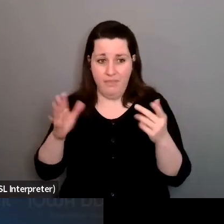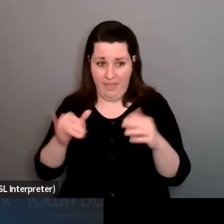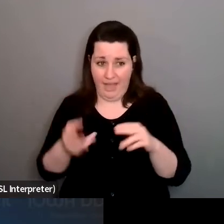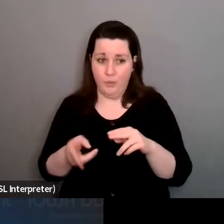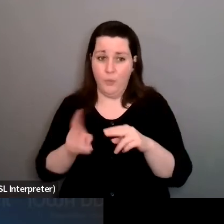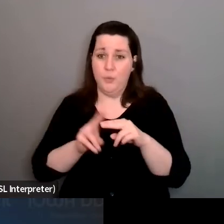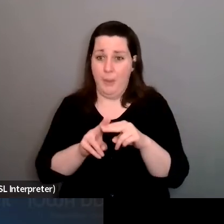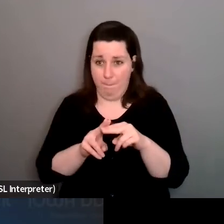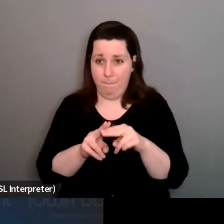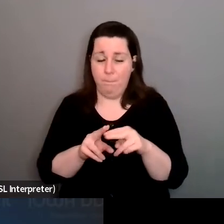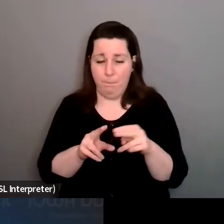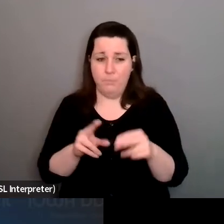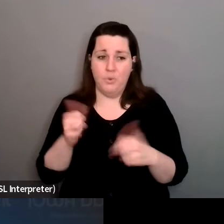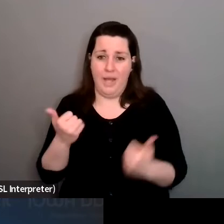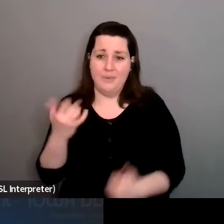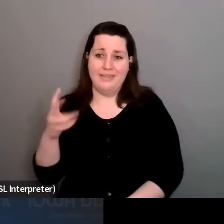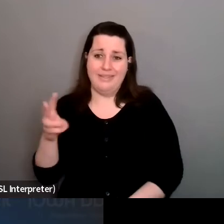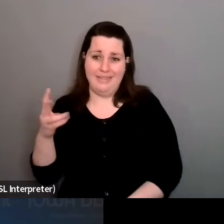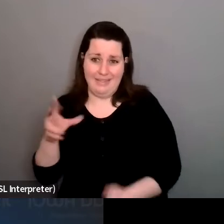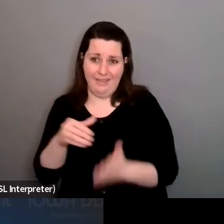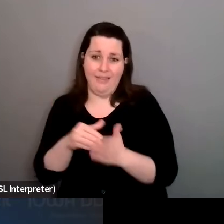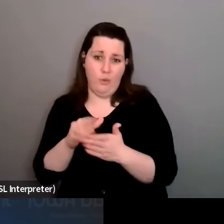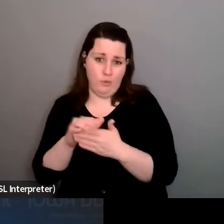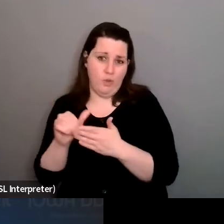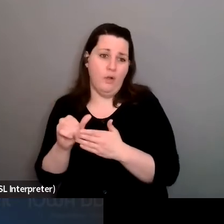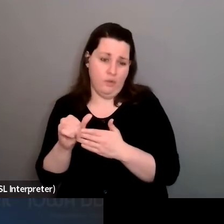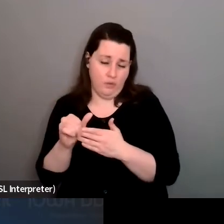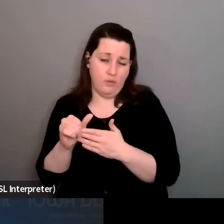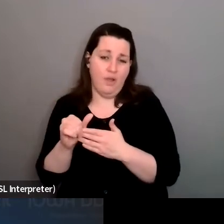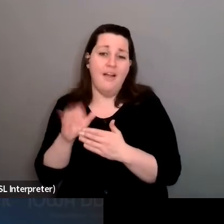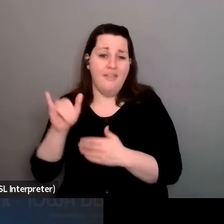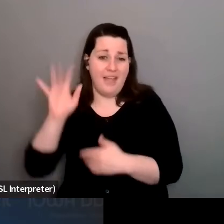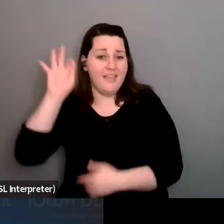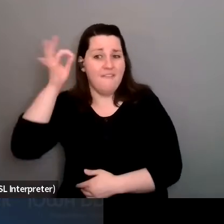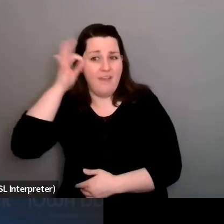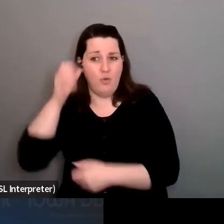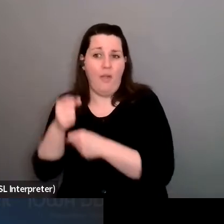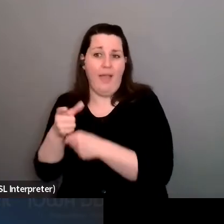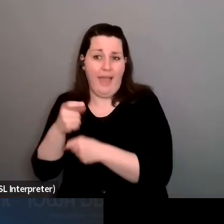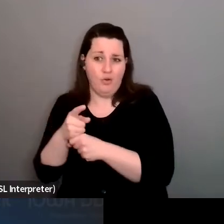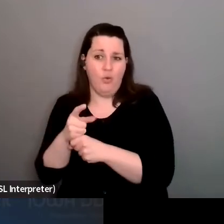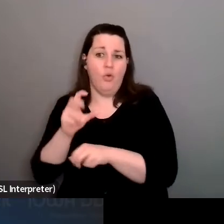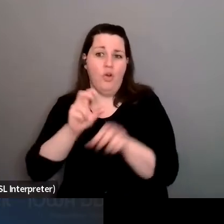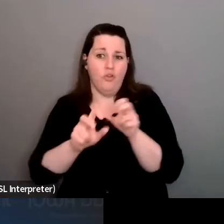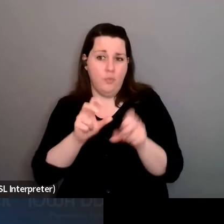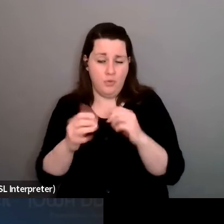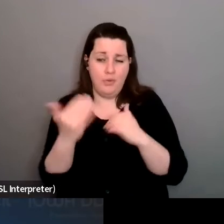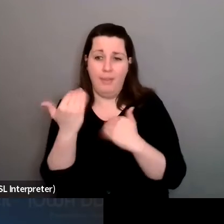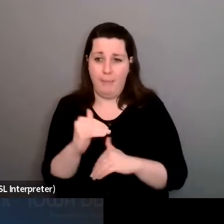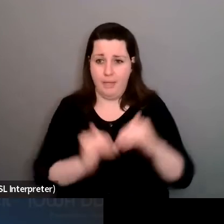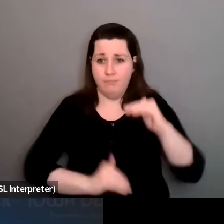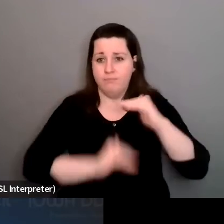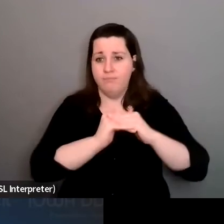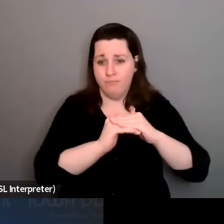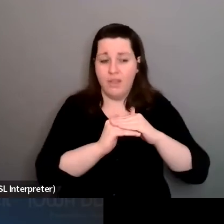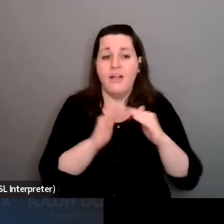So now the amount is 16,000. So that's the federal annual contribution limit. And that does include the